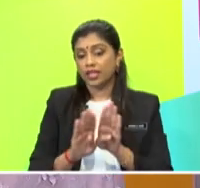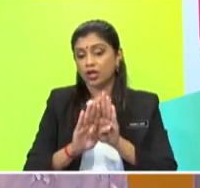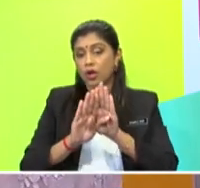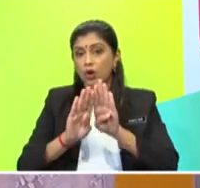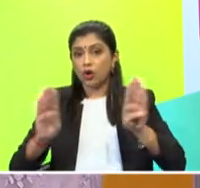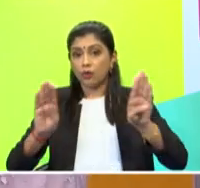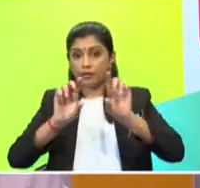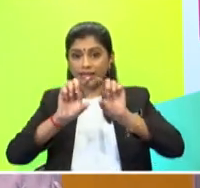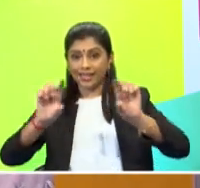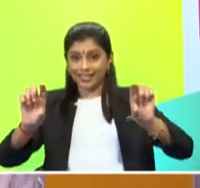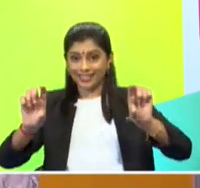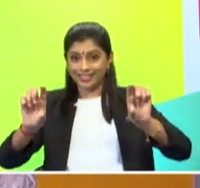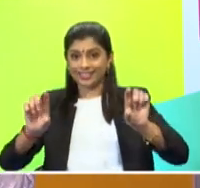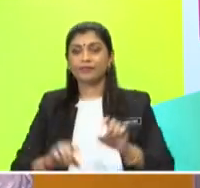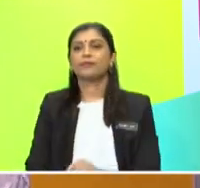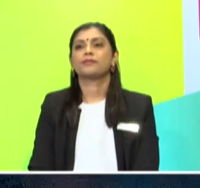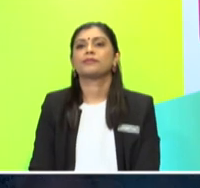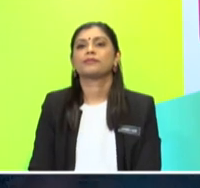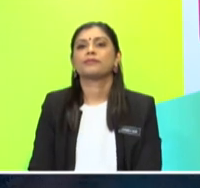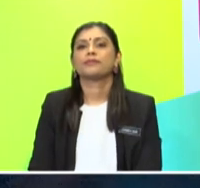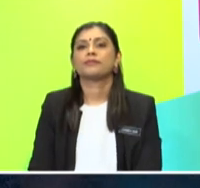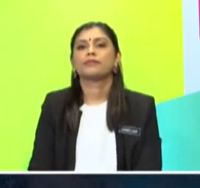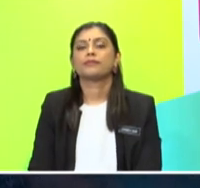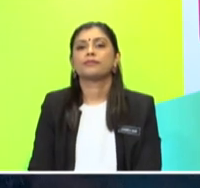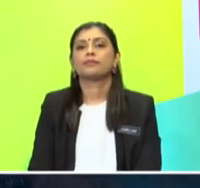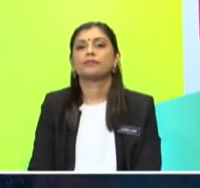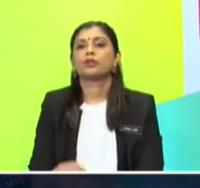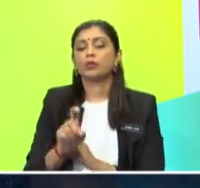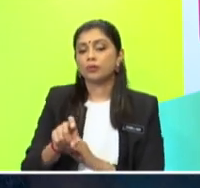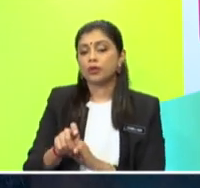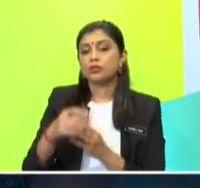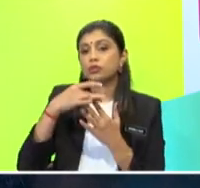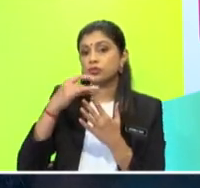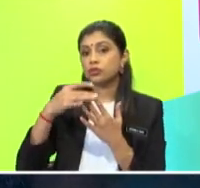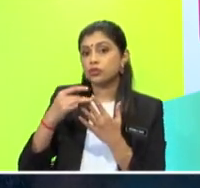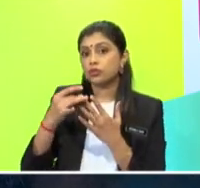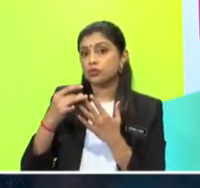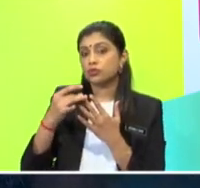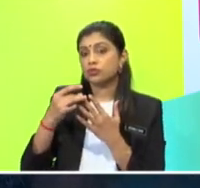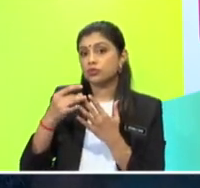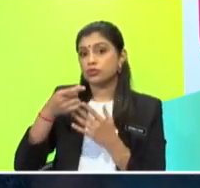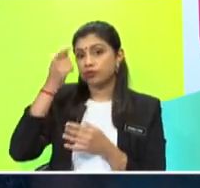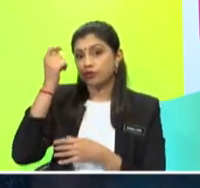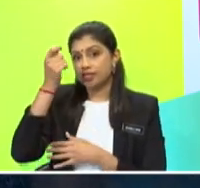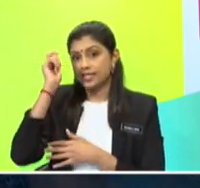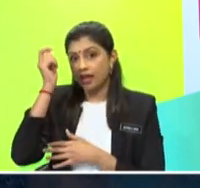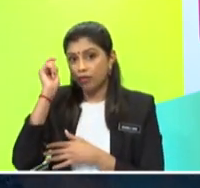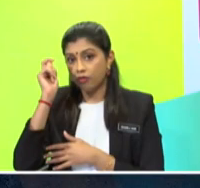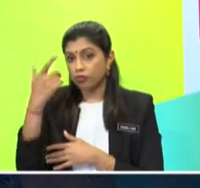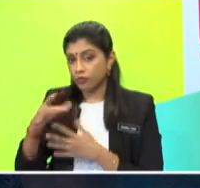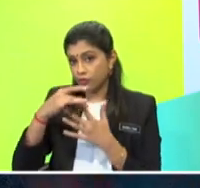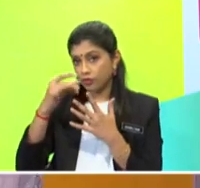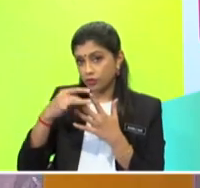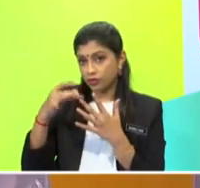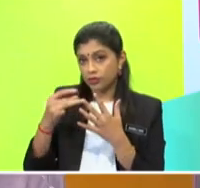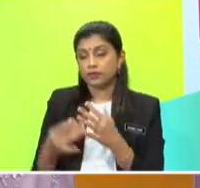And remember, Sean, they are supposed to choose any two from the templates that I just shared on the screen. Yes. So who wants to